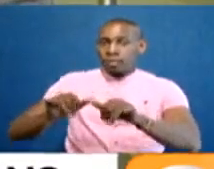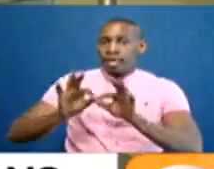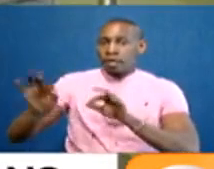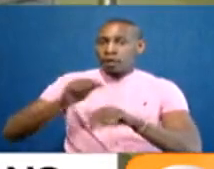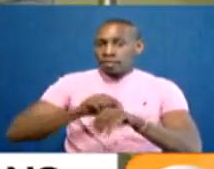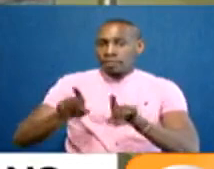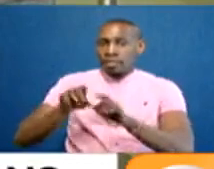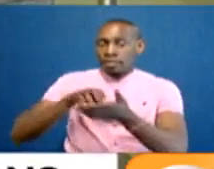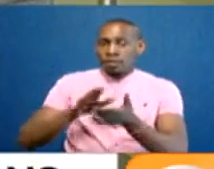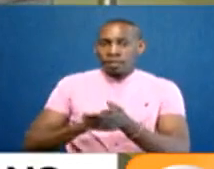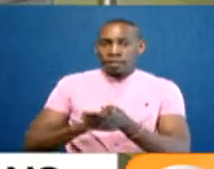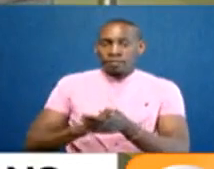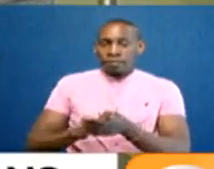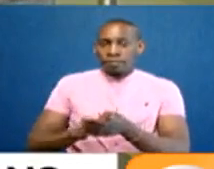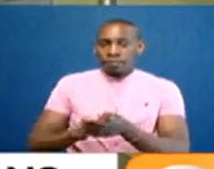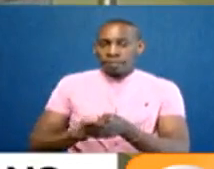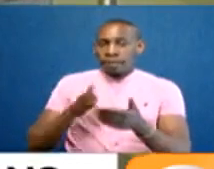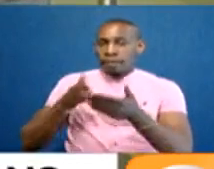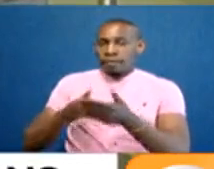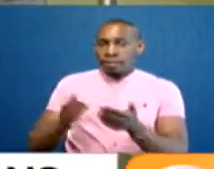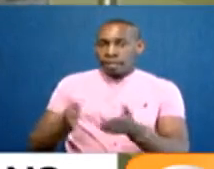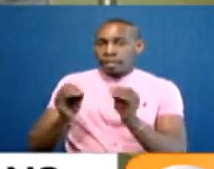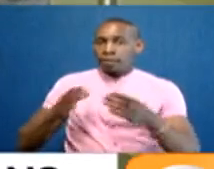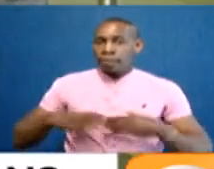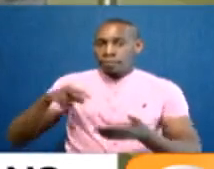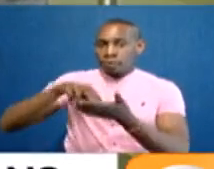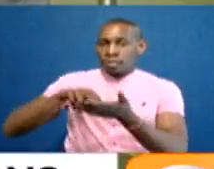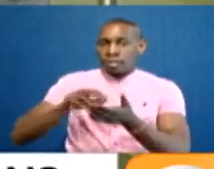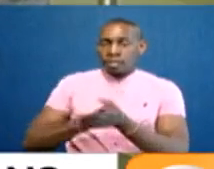which in some cases could discourage people from vying or from actually being available and accessible online.